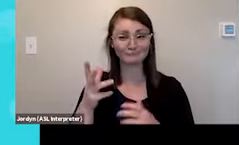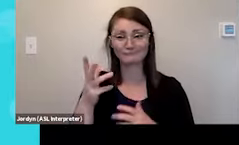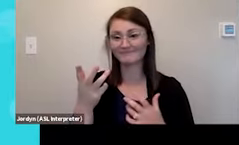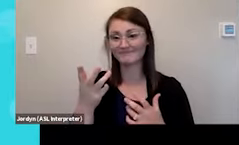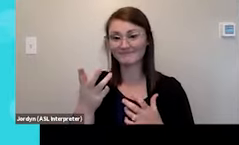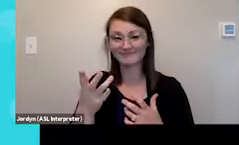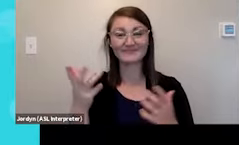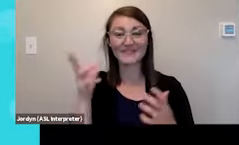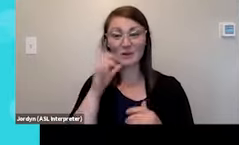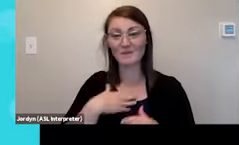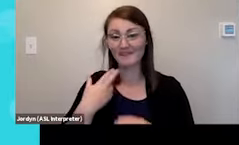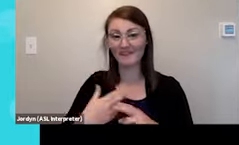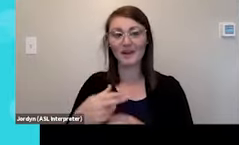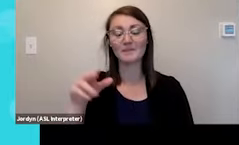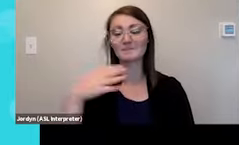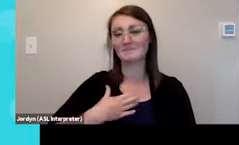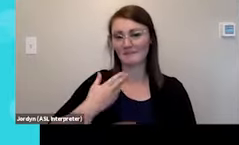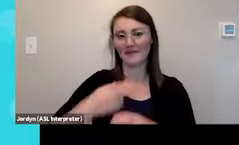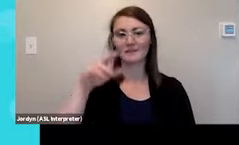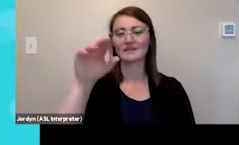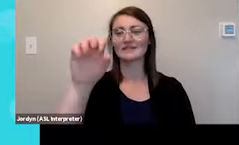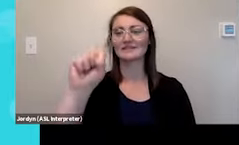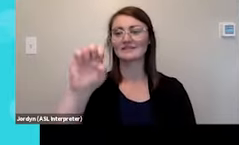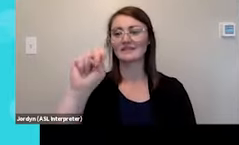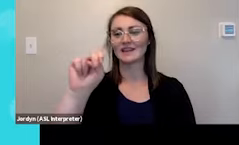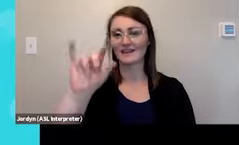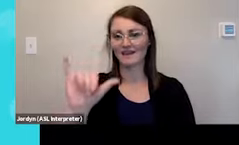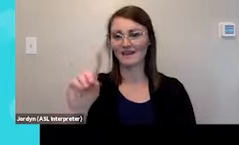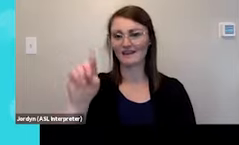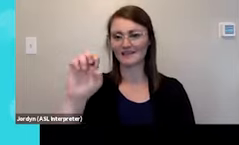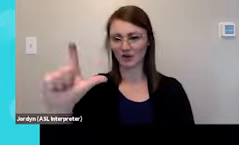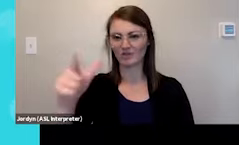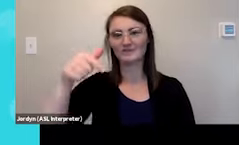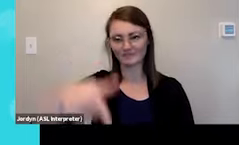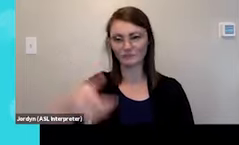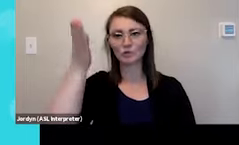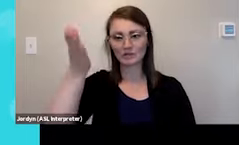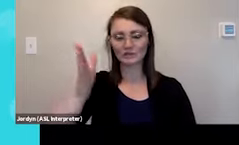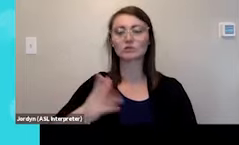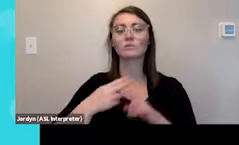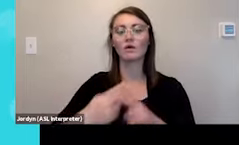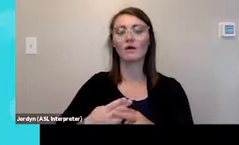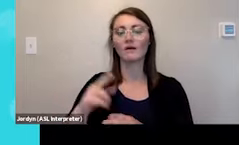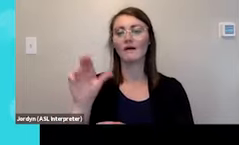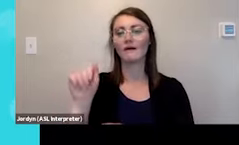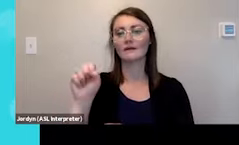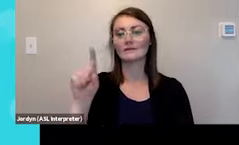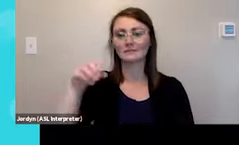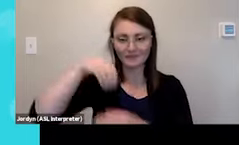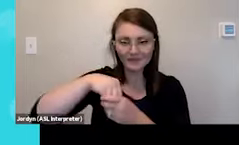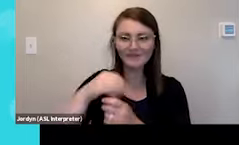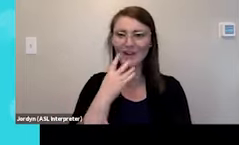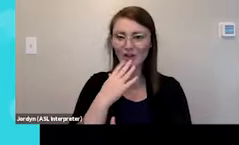you just heard, my name is Senay Daniel. This is, and our presentation is called Autism in Color. 1 year later, last year, we went